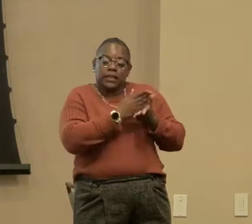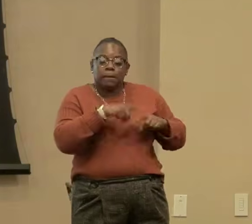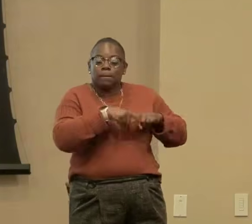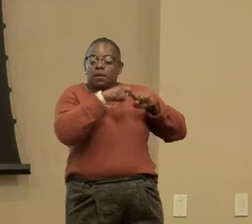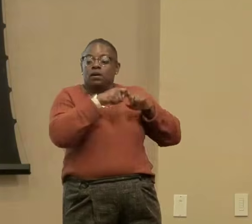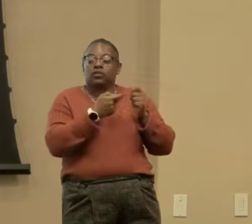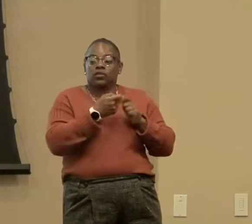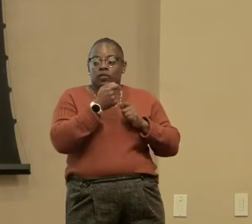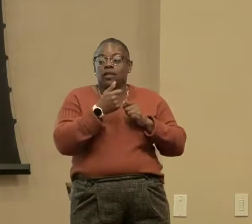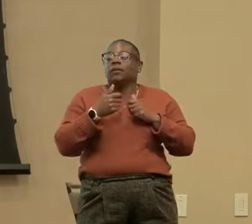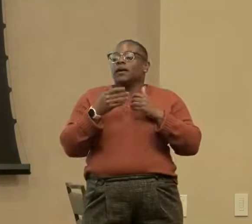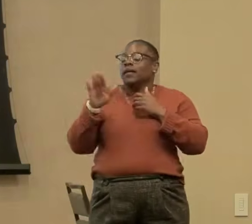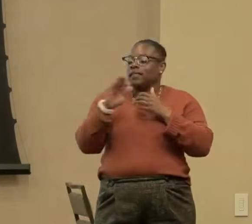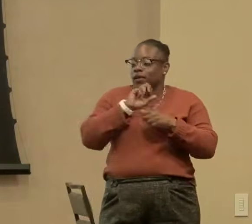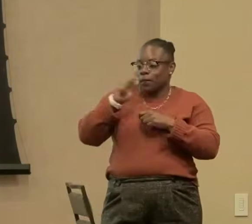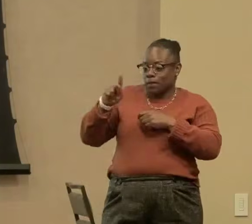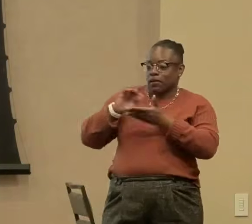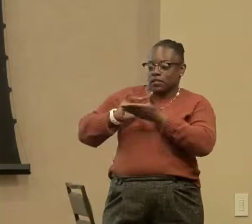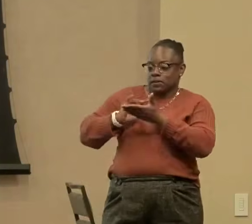freeze the eggs, and then go back on those medications.